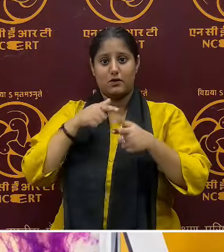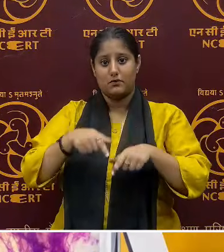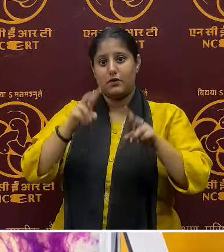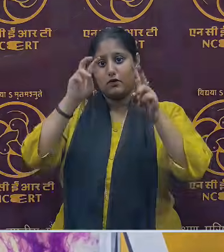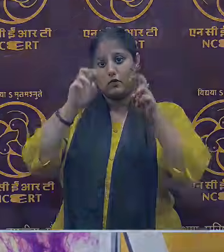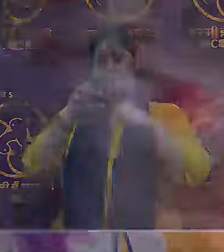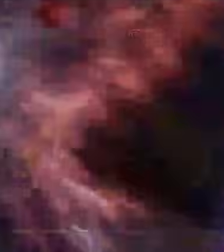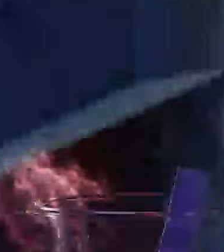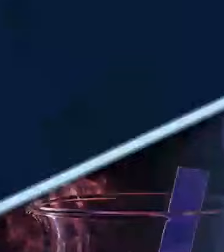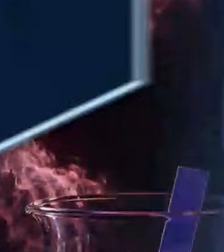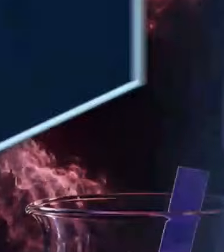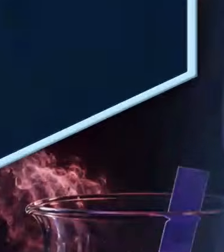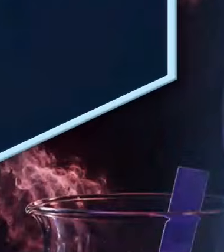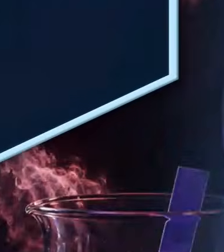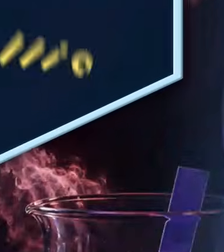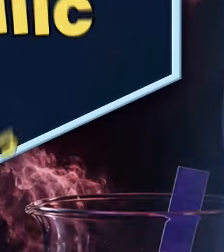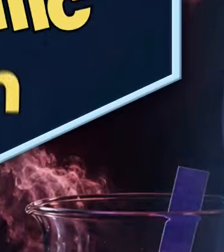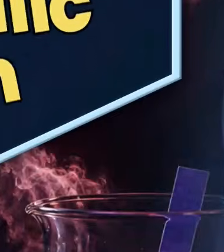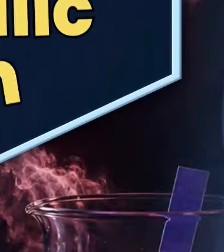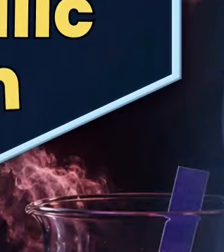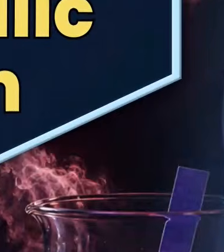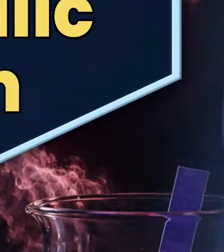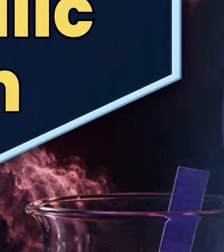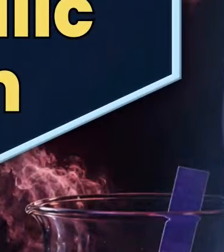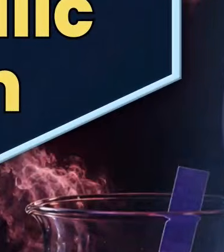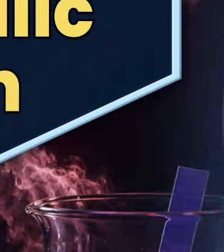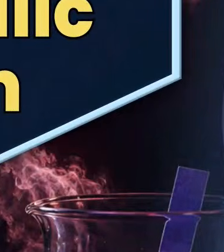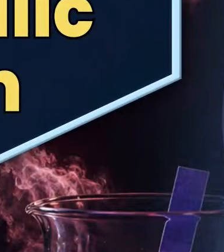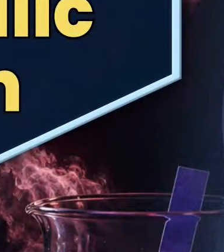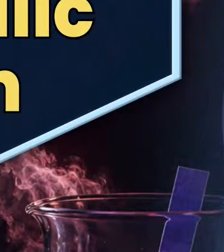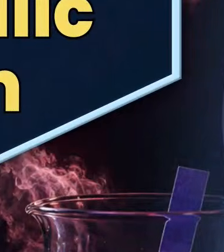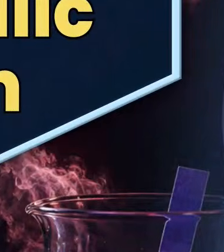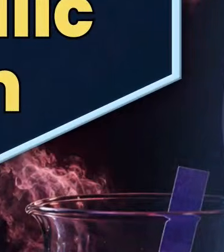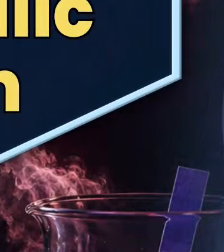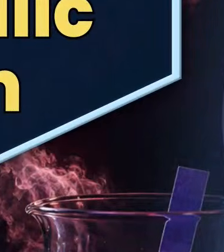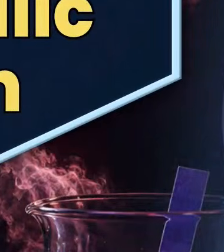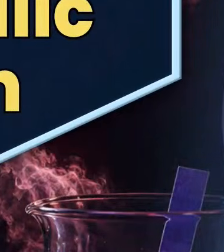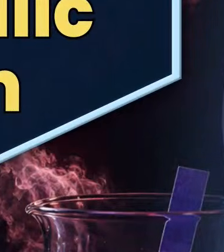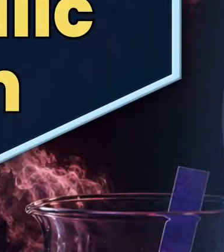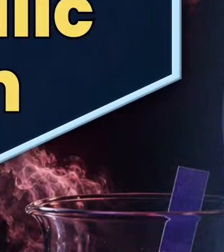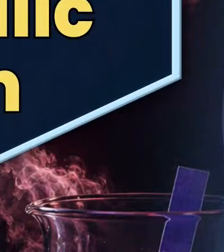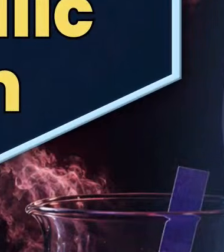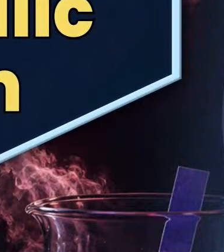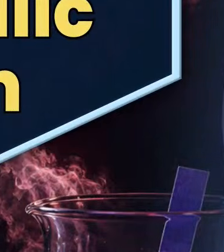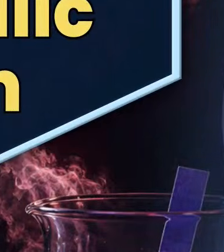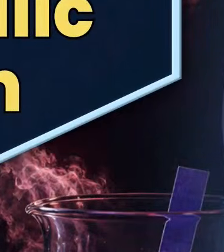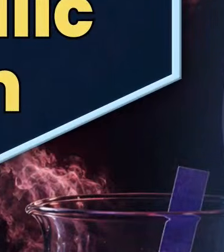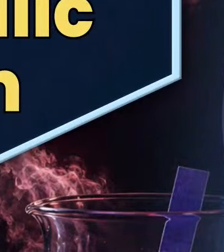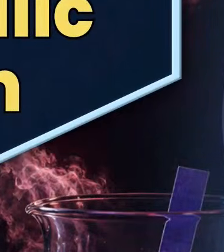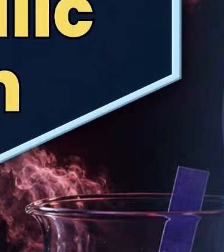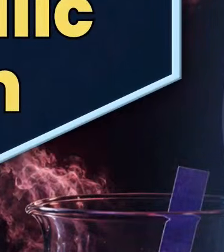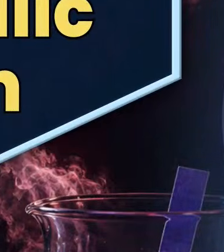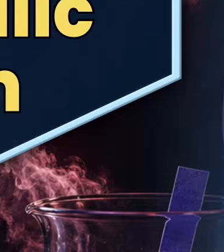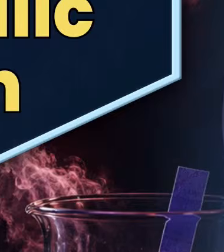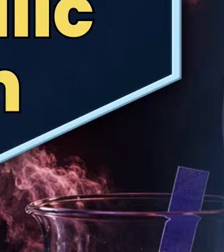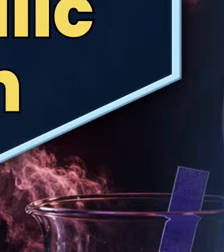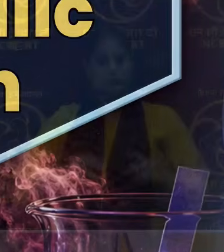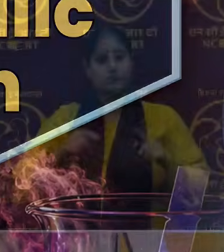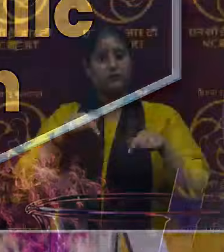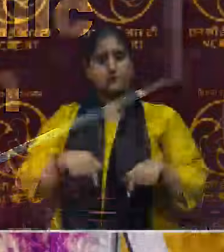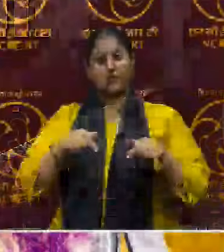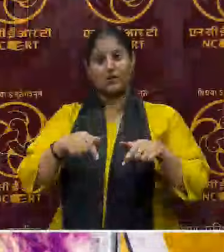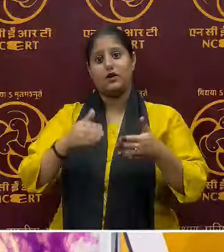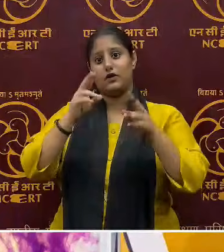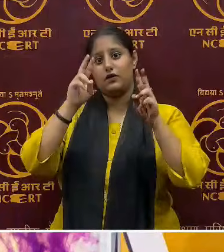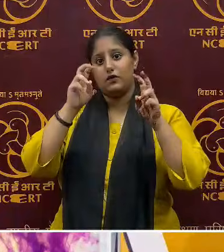is demonstration of simulation to show that non-metallic oxides are acidic in nature. This